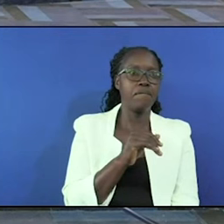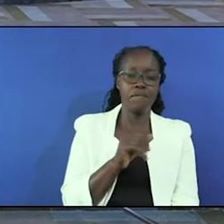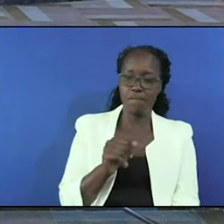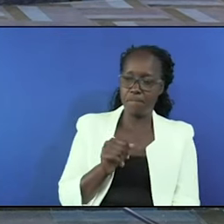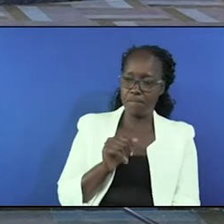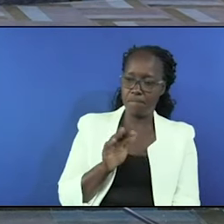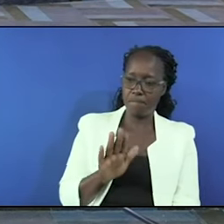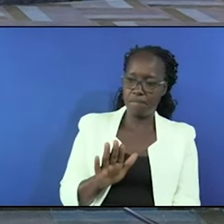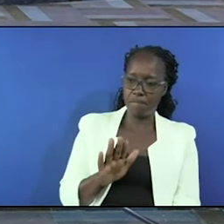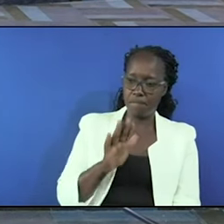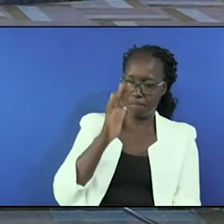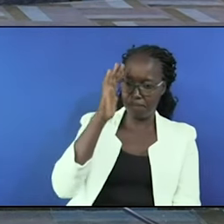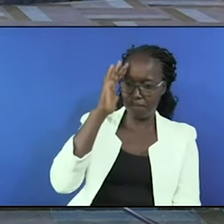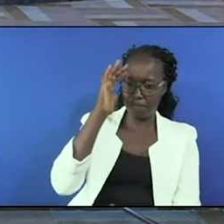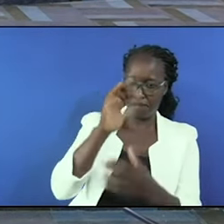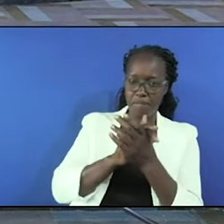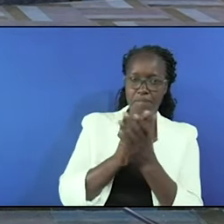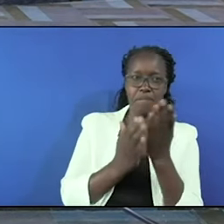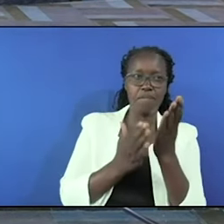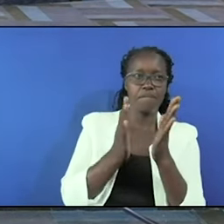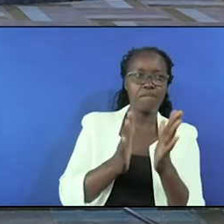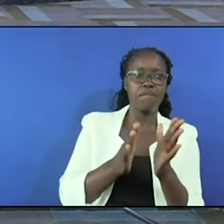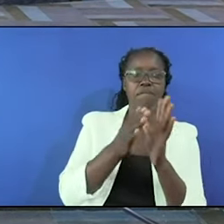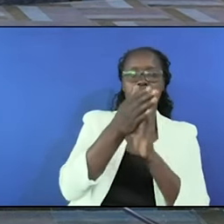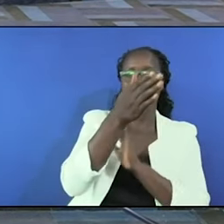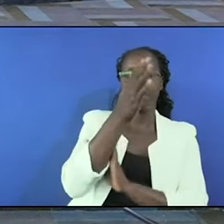She believed the servant of God.